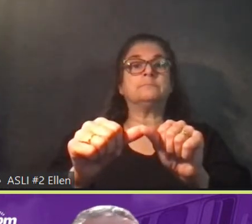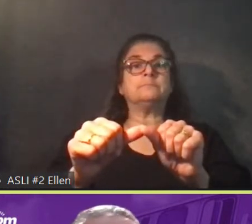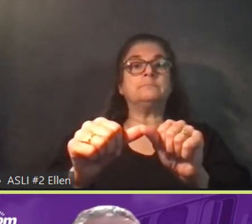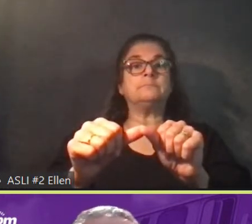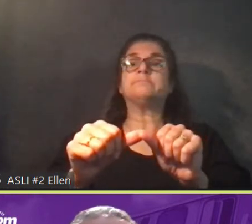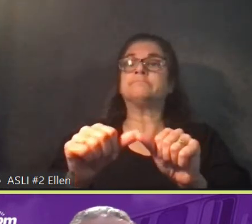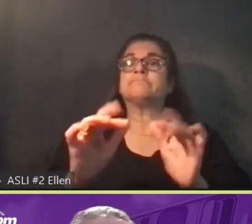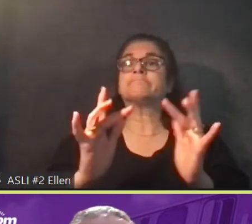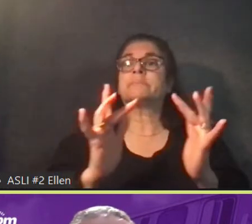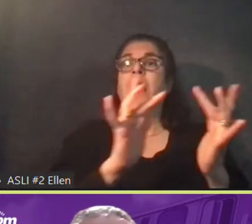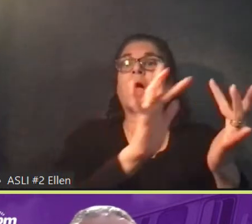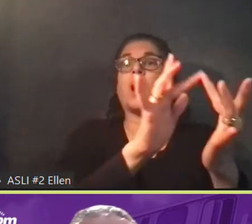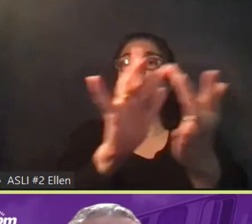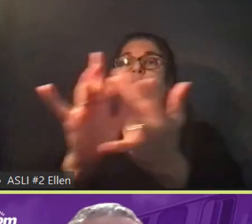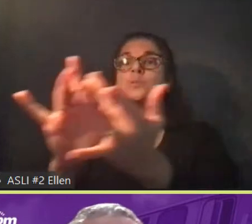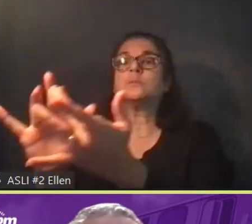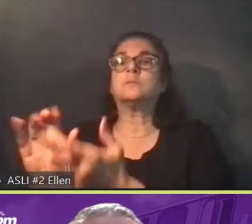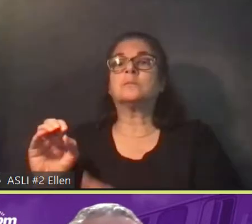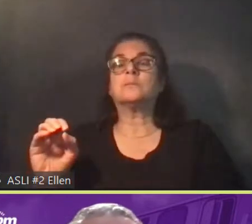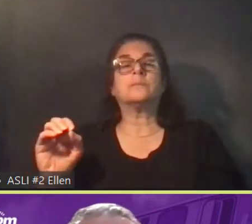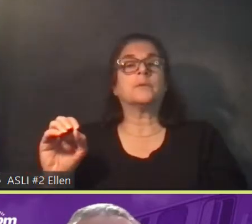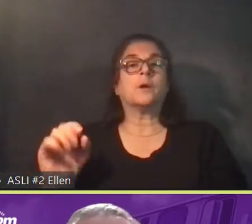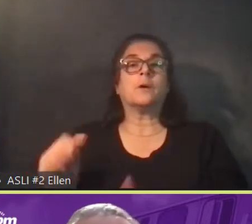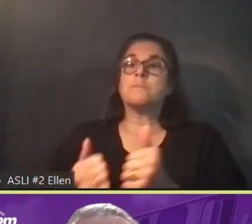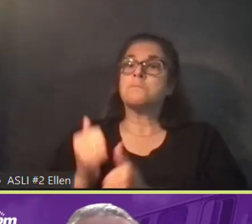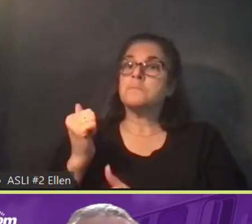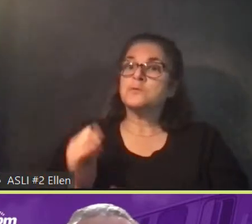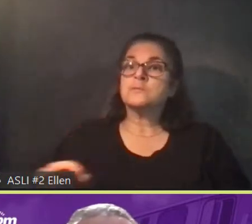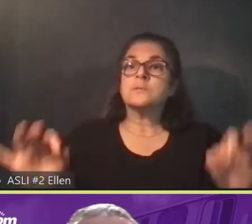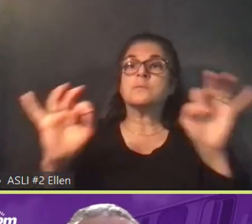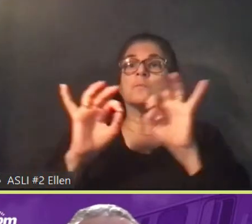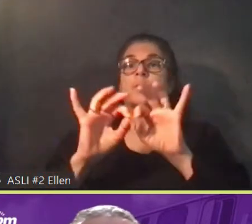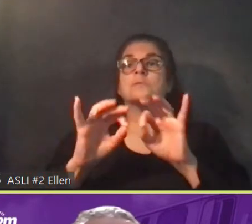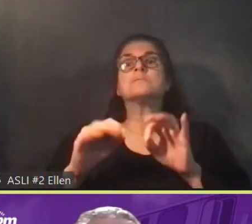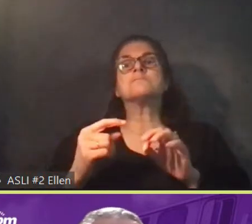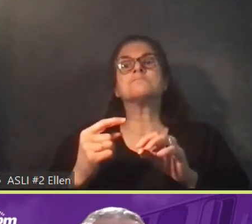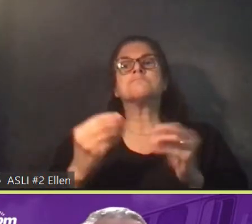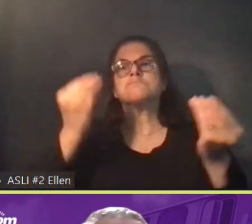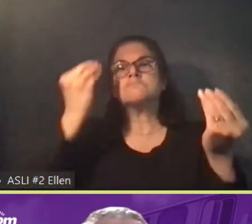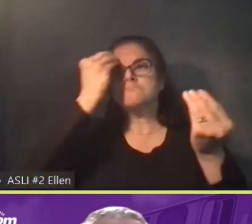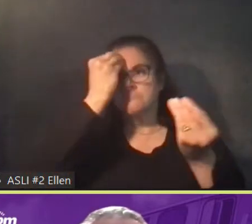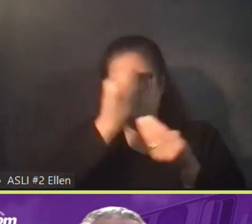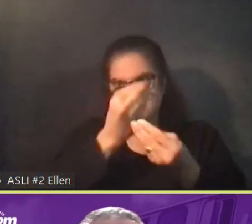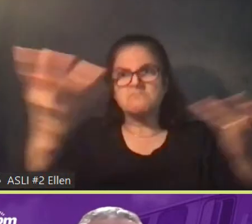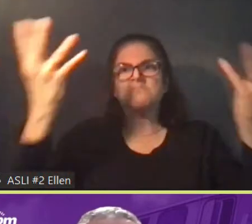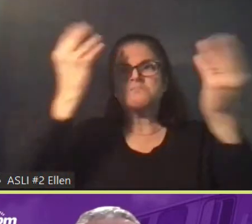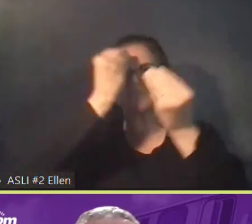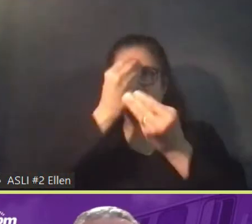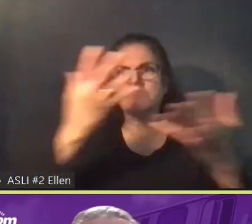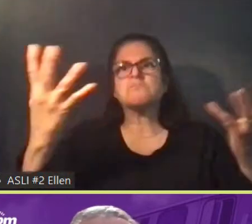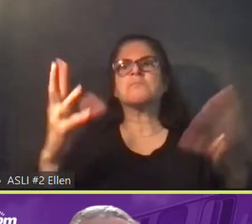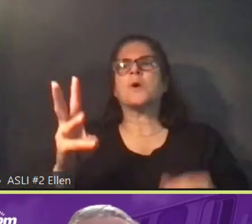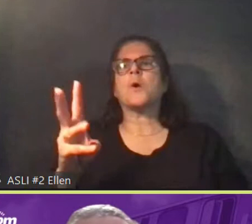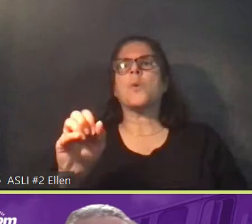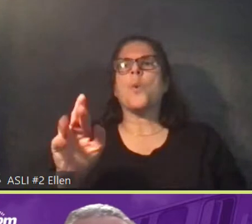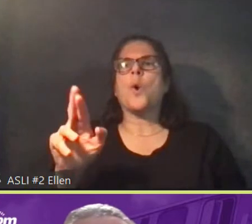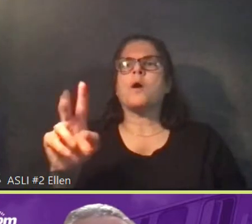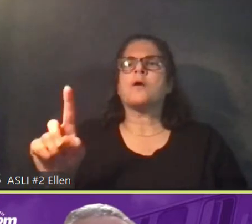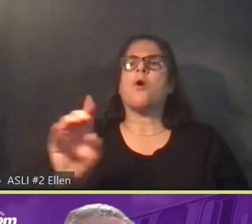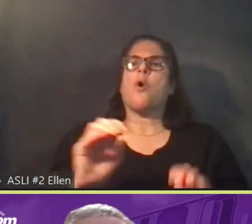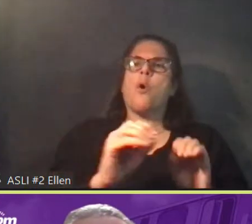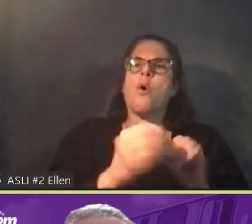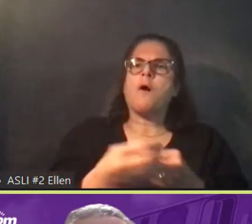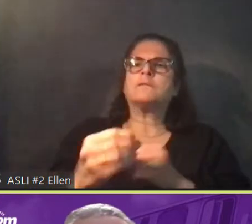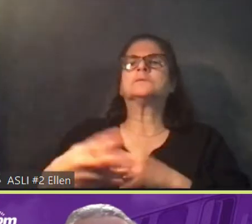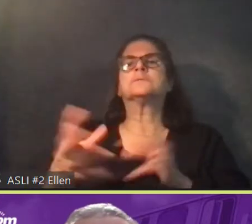outreach on the project. First and foremost, we have regular updates for the various ward offices. We meet regularly